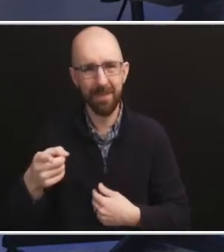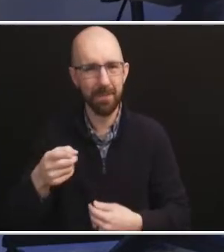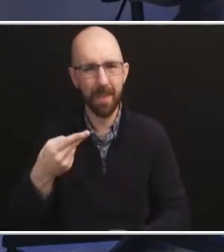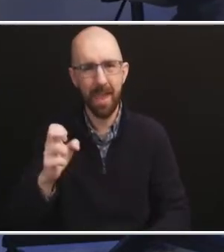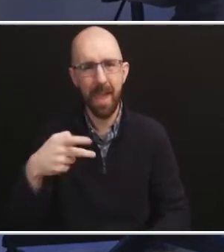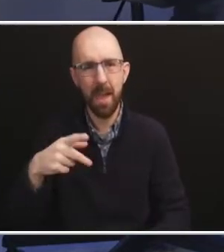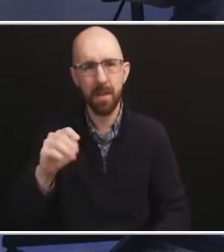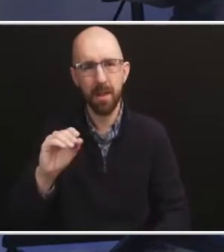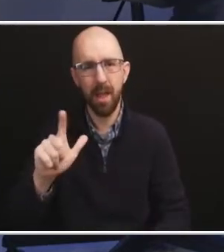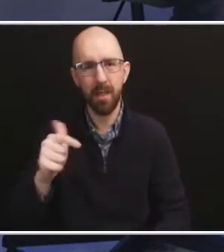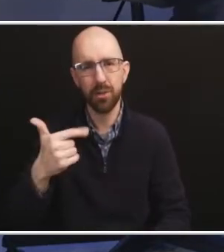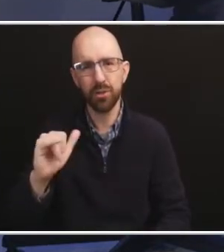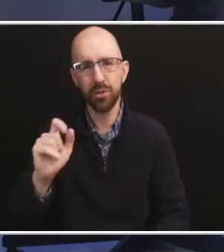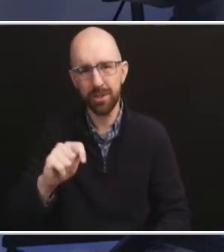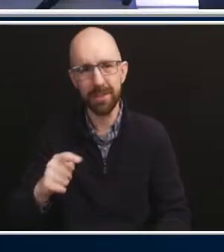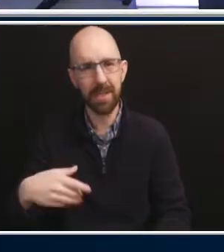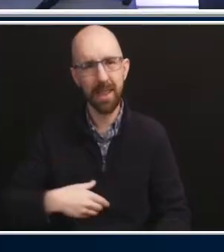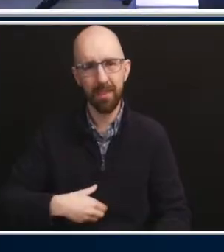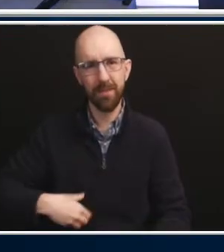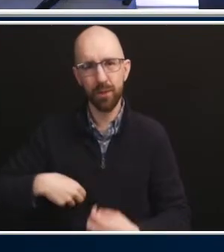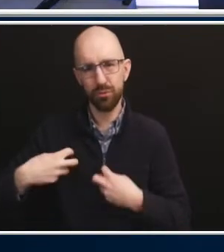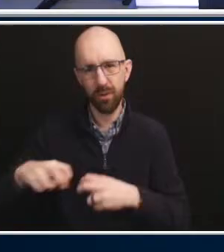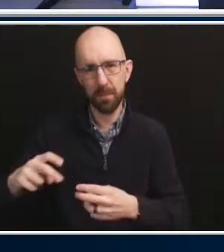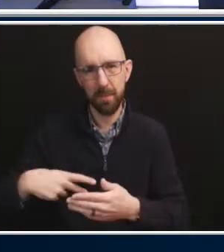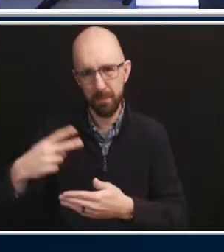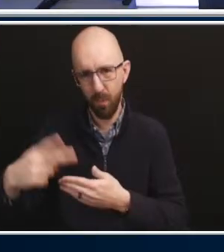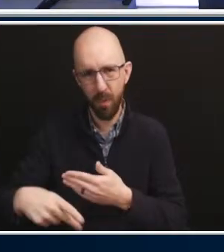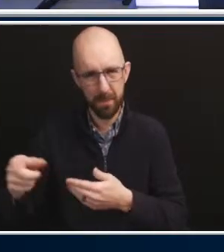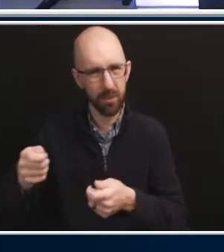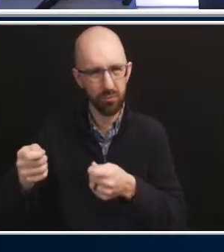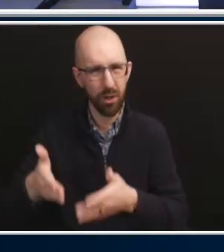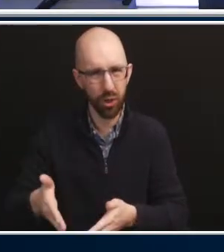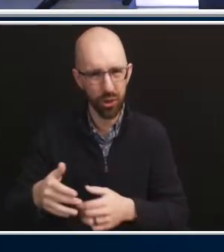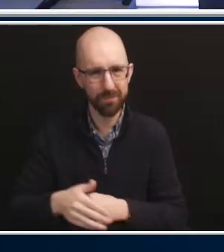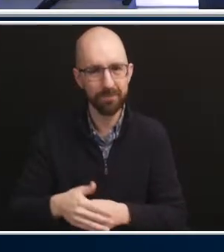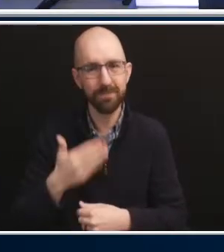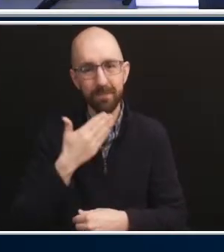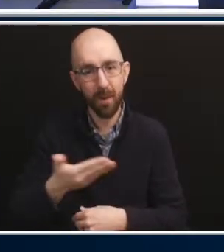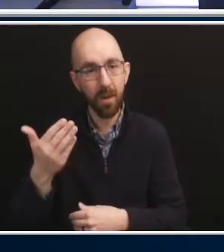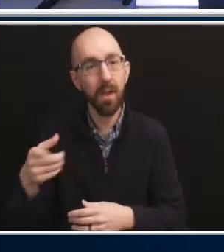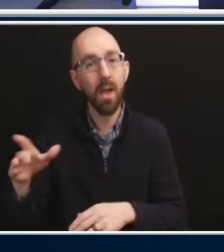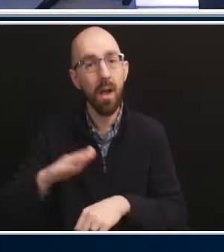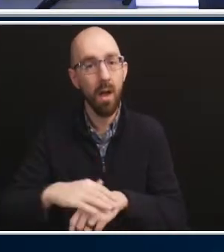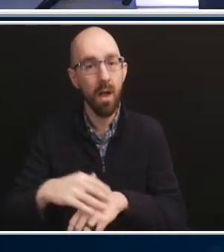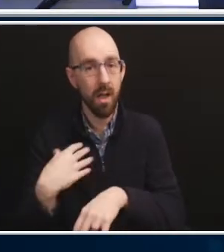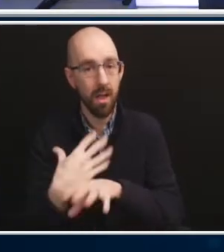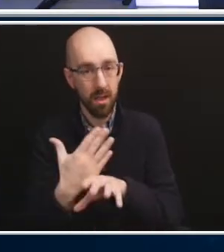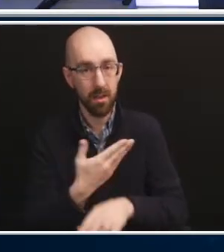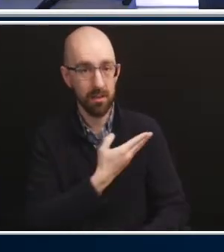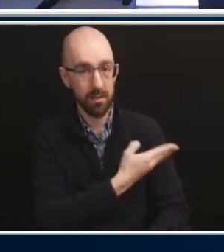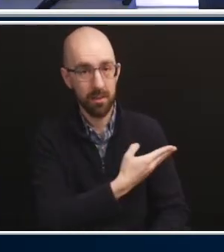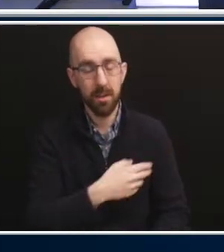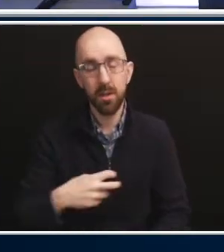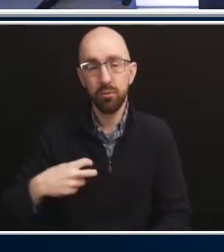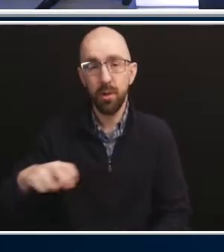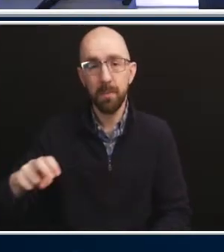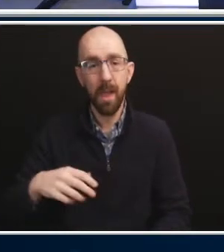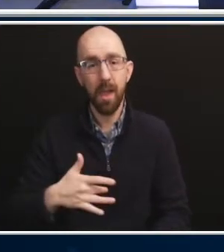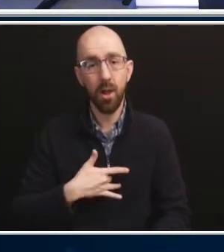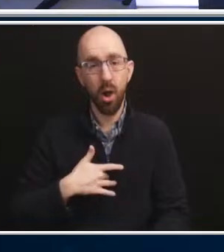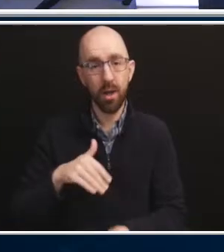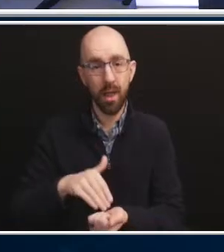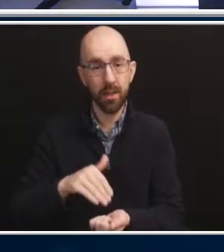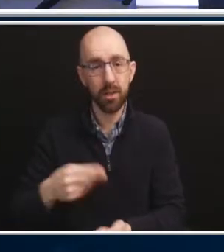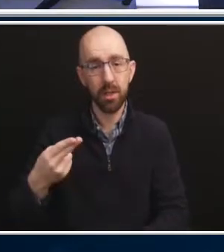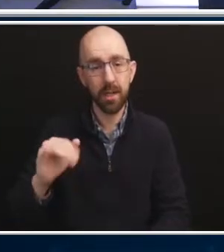the liver transplant program. Good to see you. Good morning. Good morning. And joining us virtually is transplant cardiologist Dr. Hirak Shah. Dr. Shah, good